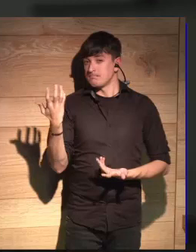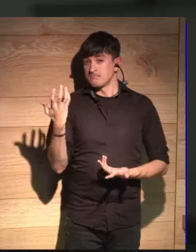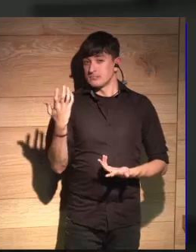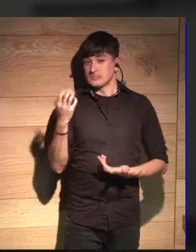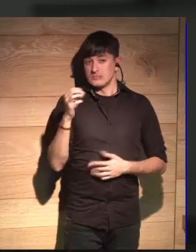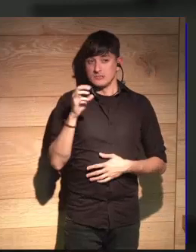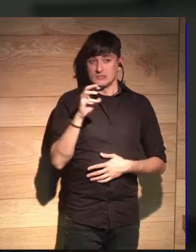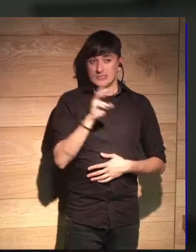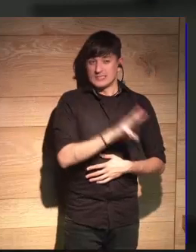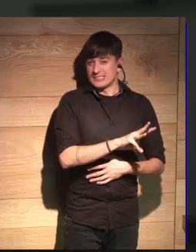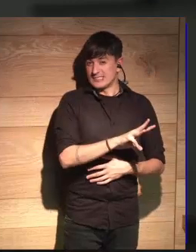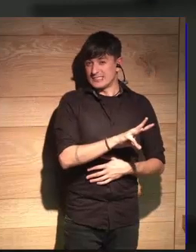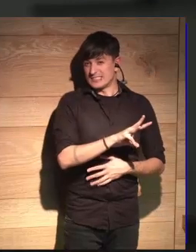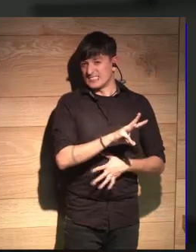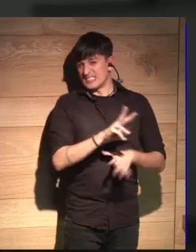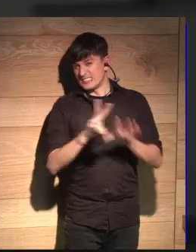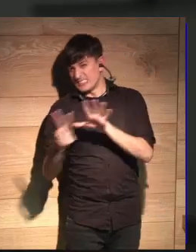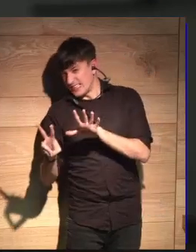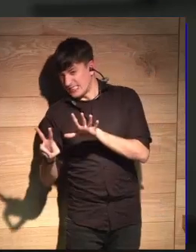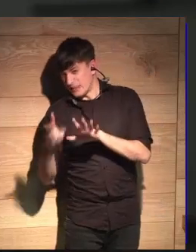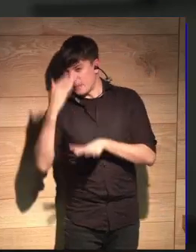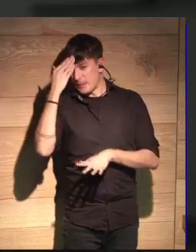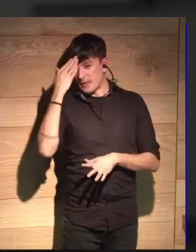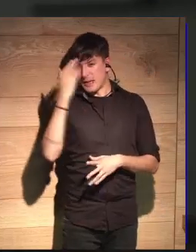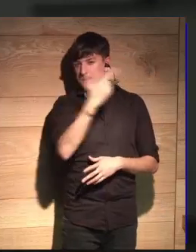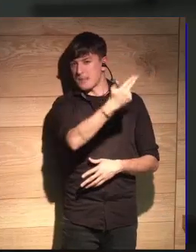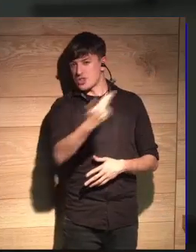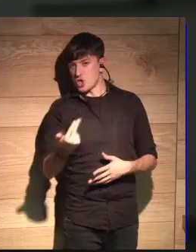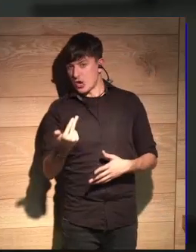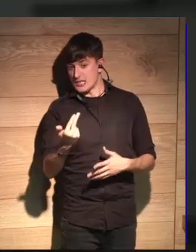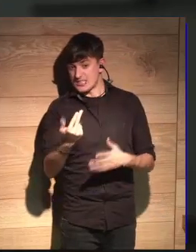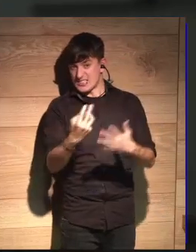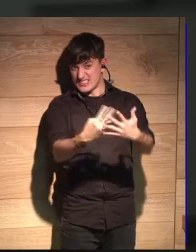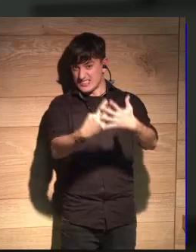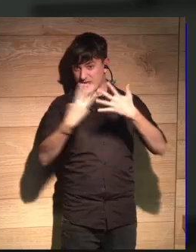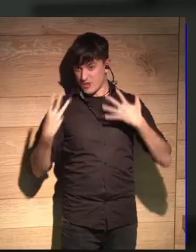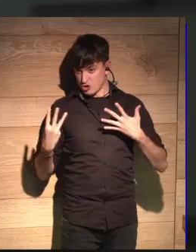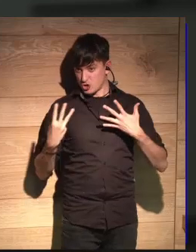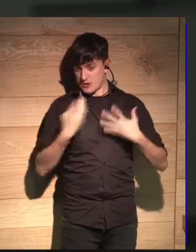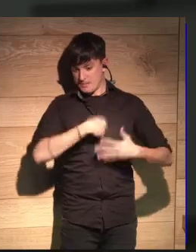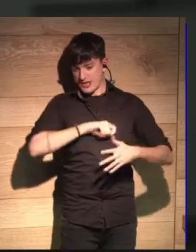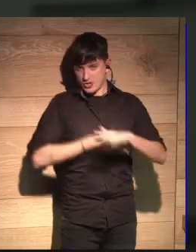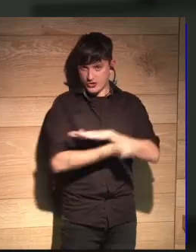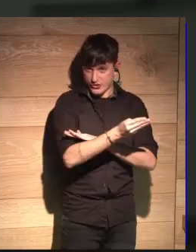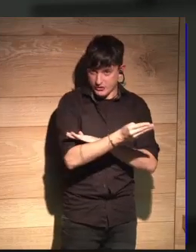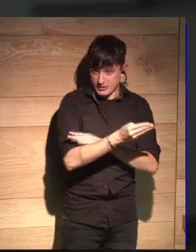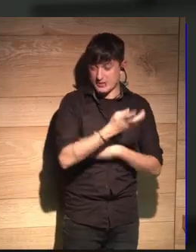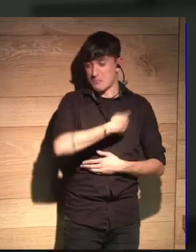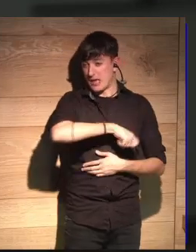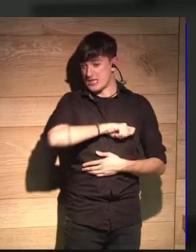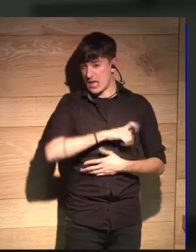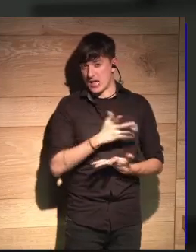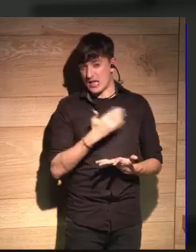history, probably 18 of them would be Spanish. So yeah, Spain in some ways is a less distinctive country than in the United